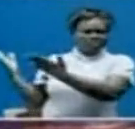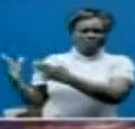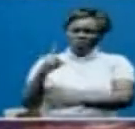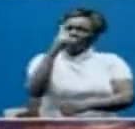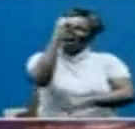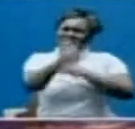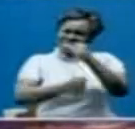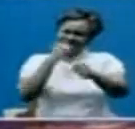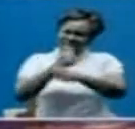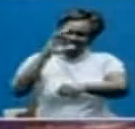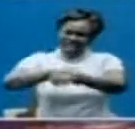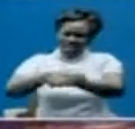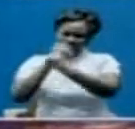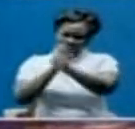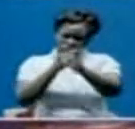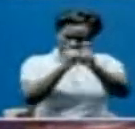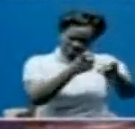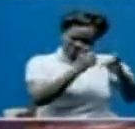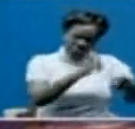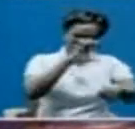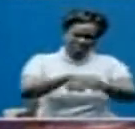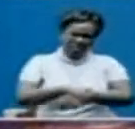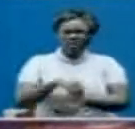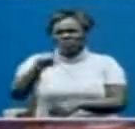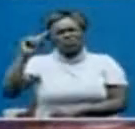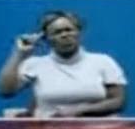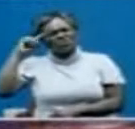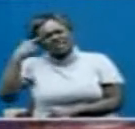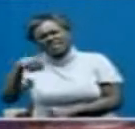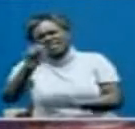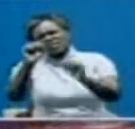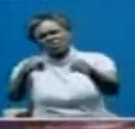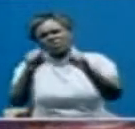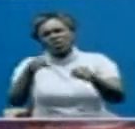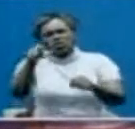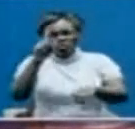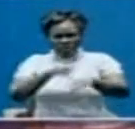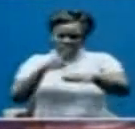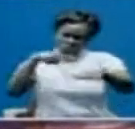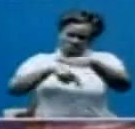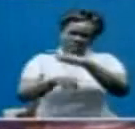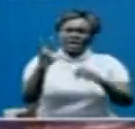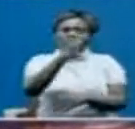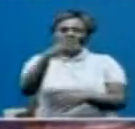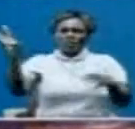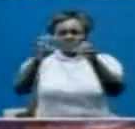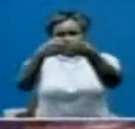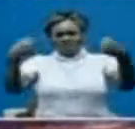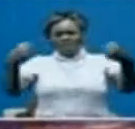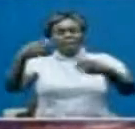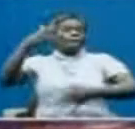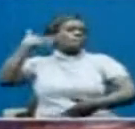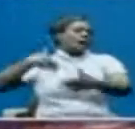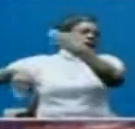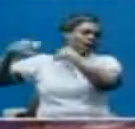1 year, Mathenge, in 1 year, did you think, I mean, obviously you didn't when you walked into that mall, right? Yeah. But let's go back. Before